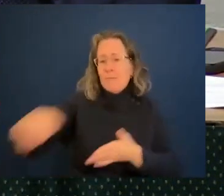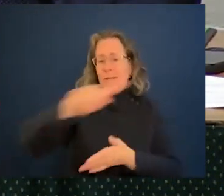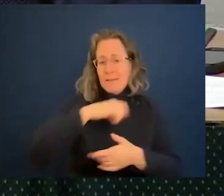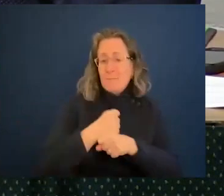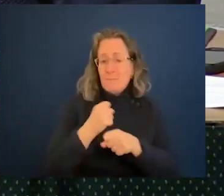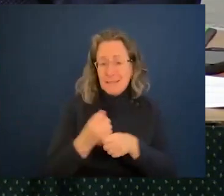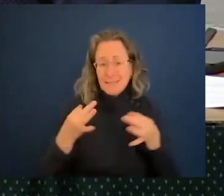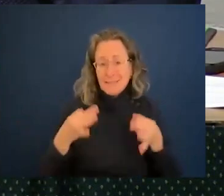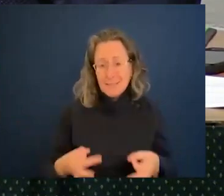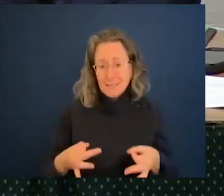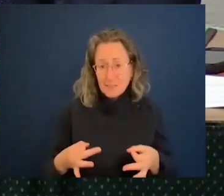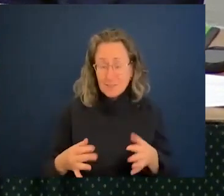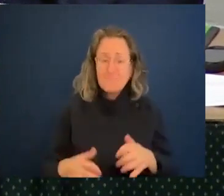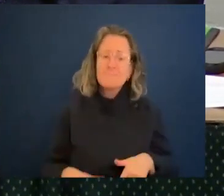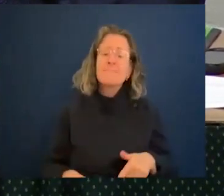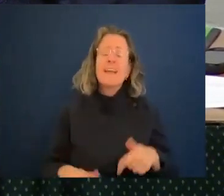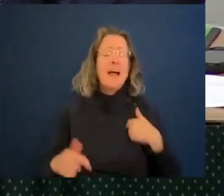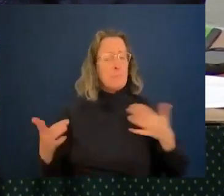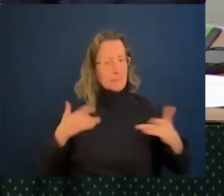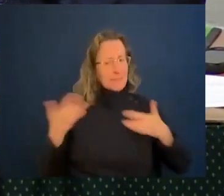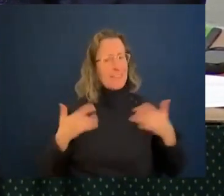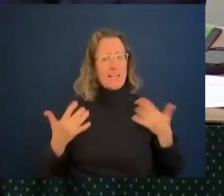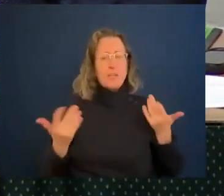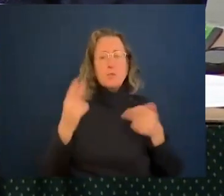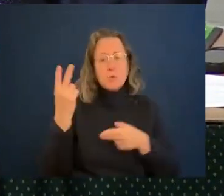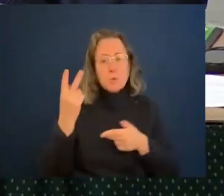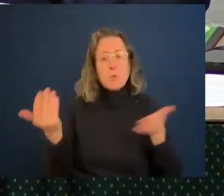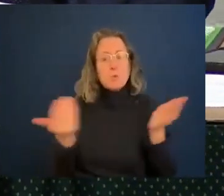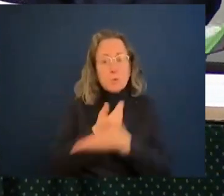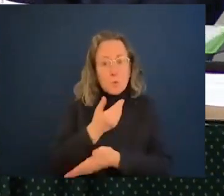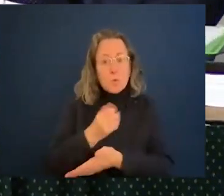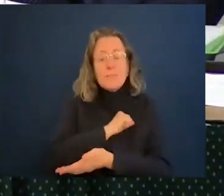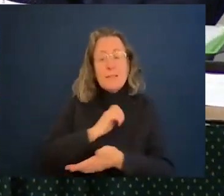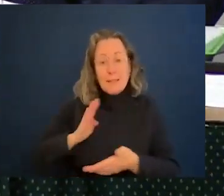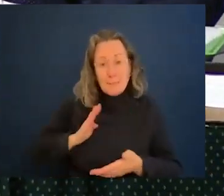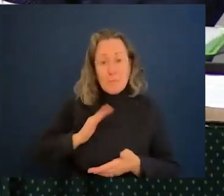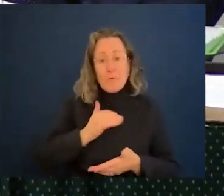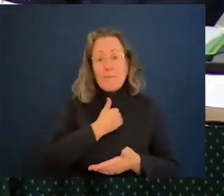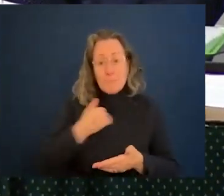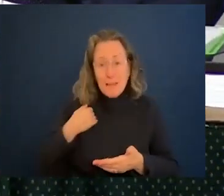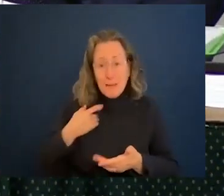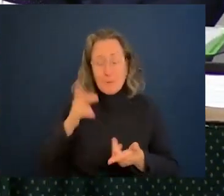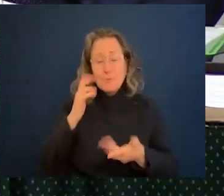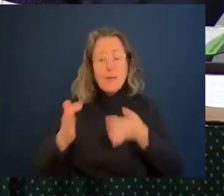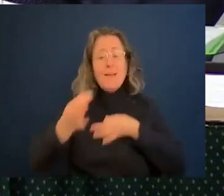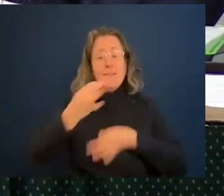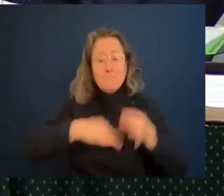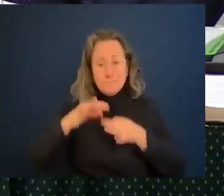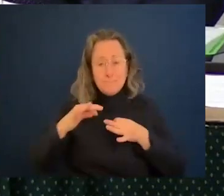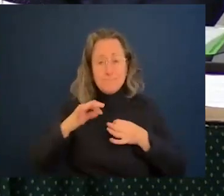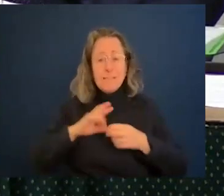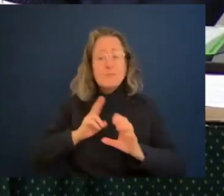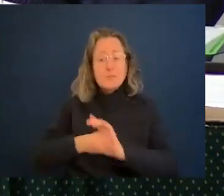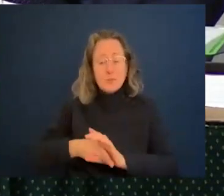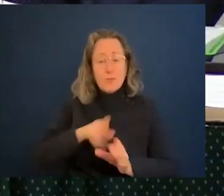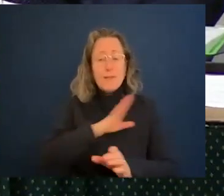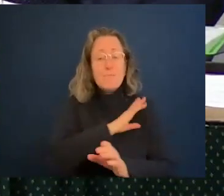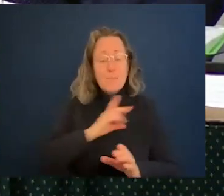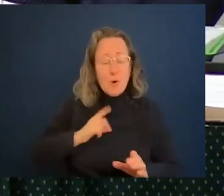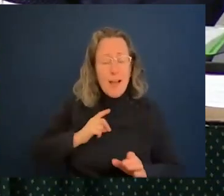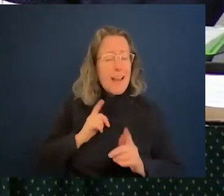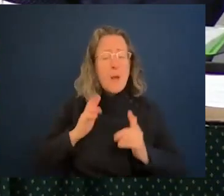have the baggage of the challenging relationship um or the challenging conversations that we've all been through